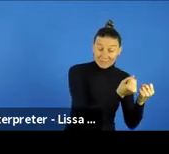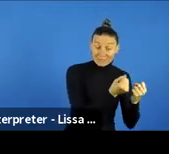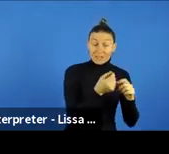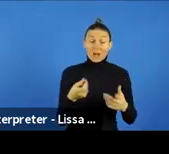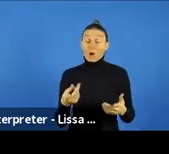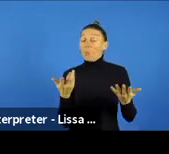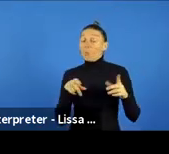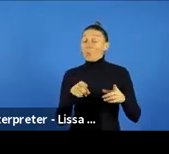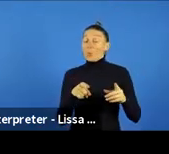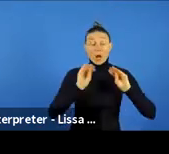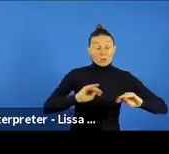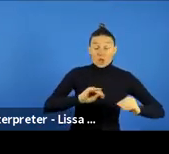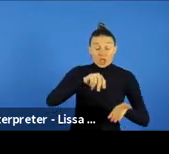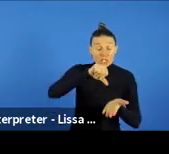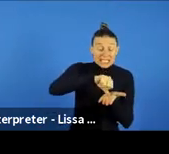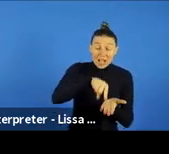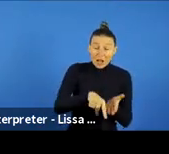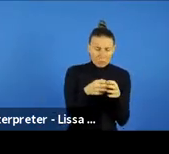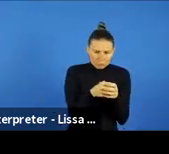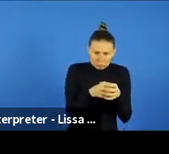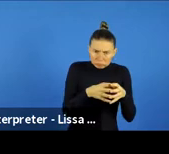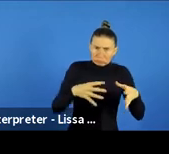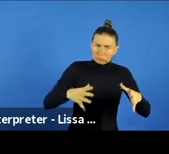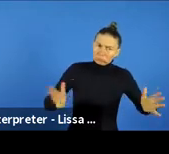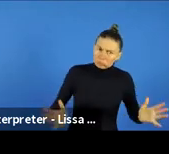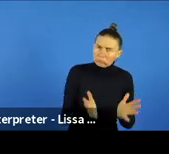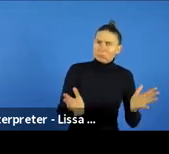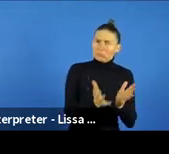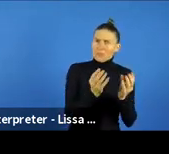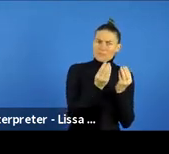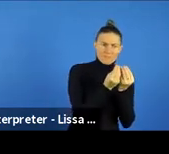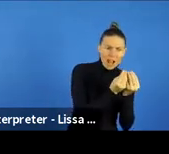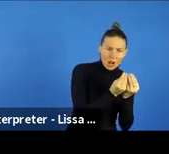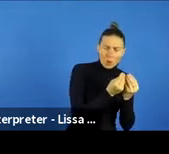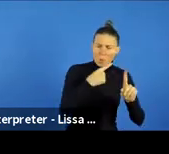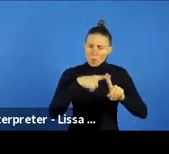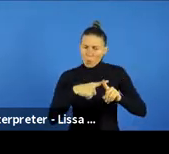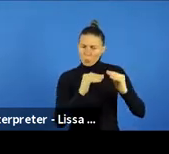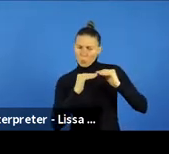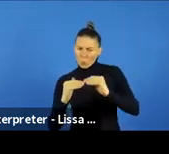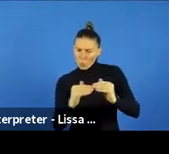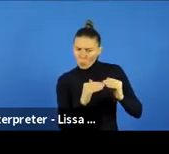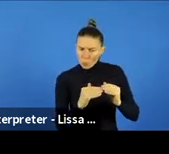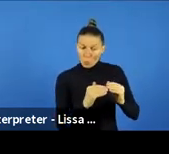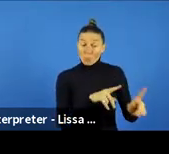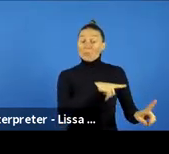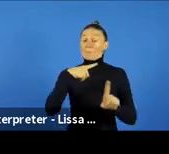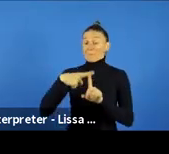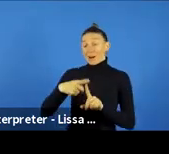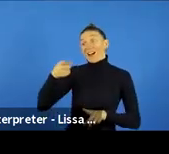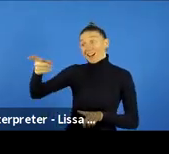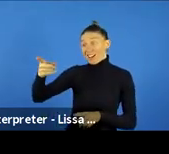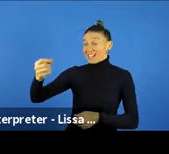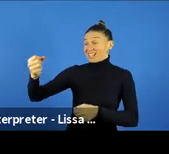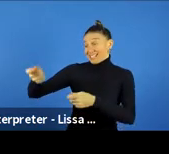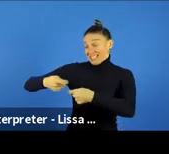increase the number of students, promoting value and equality. The industry also benefits from some taxes and having